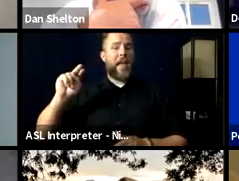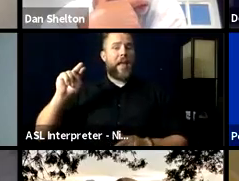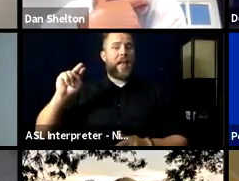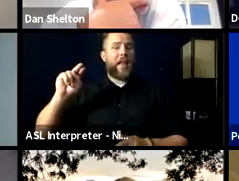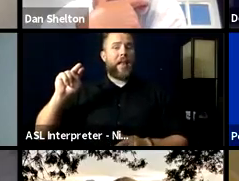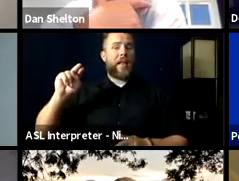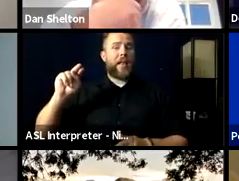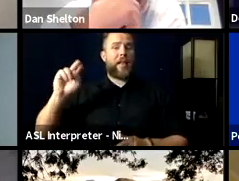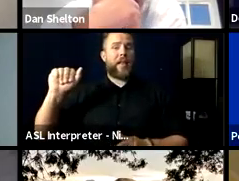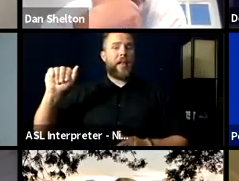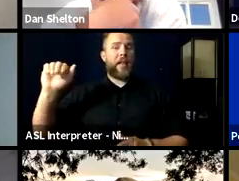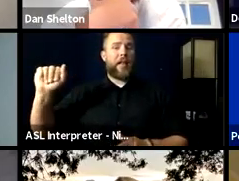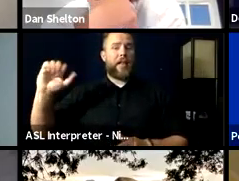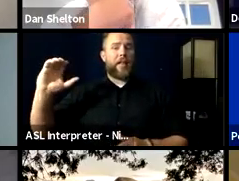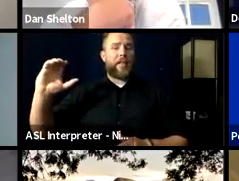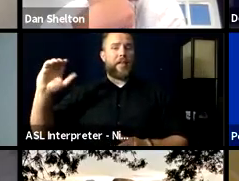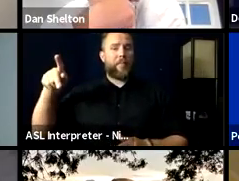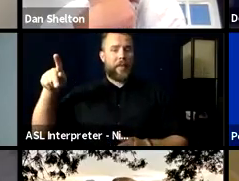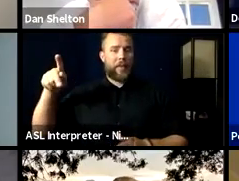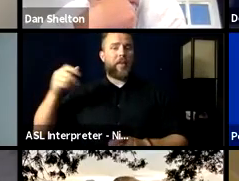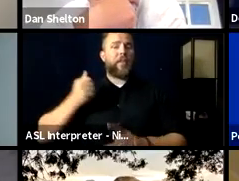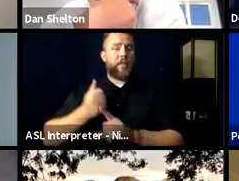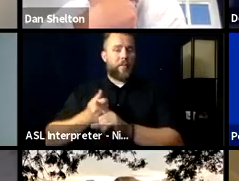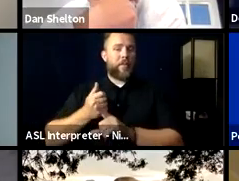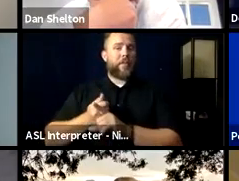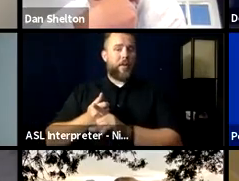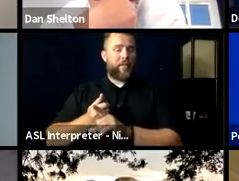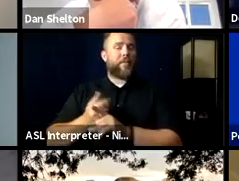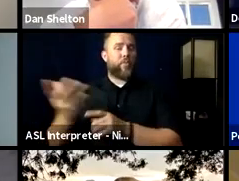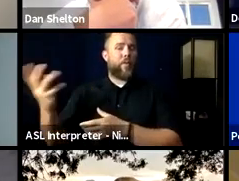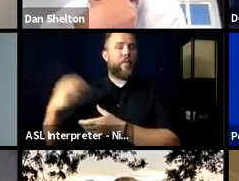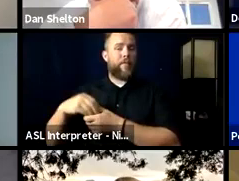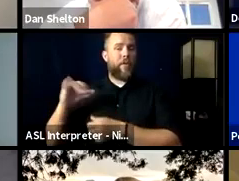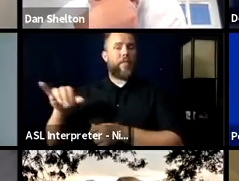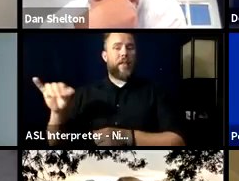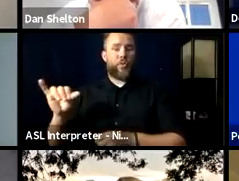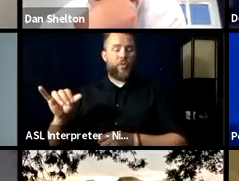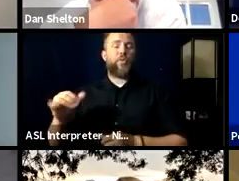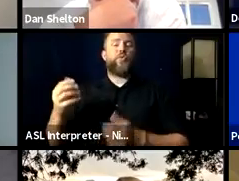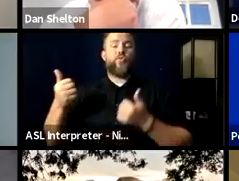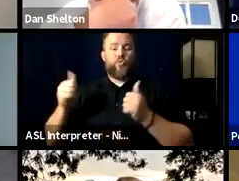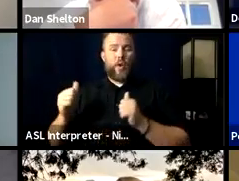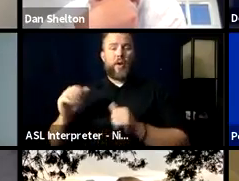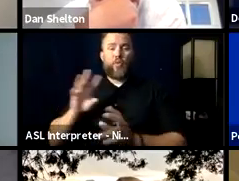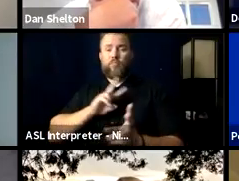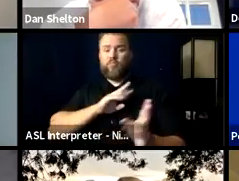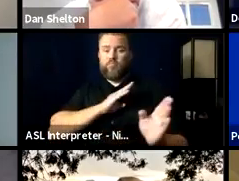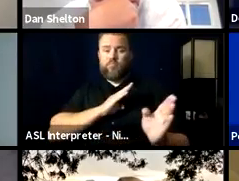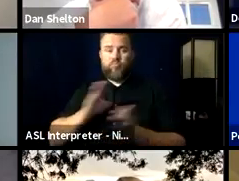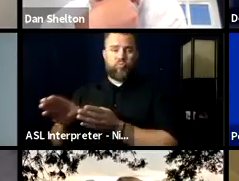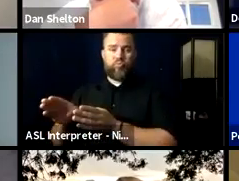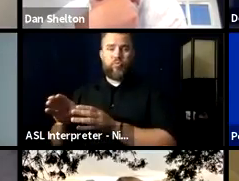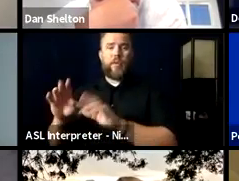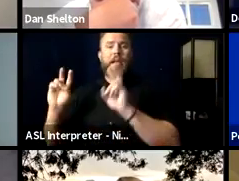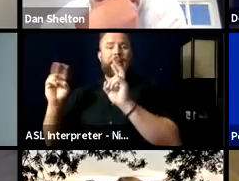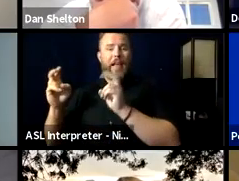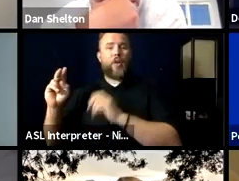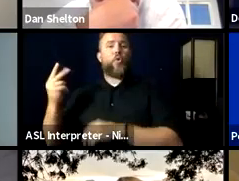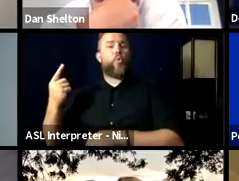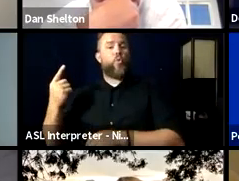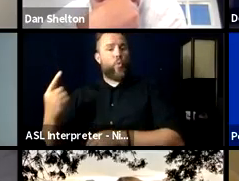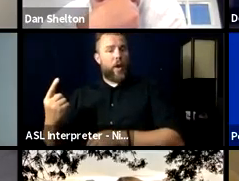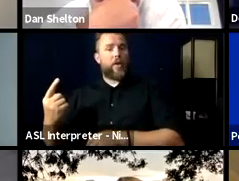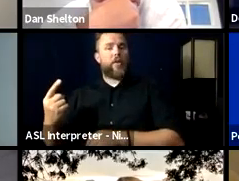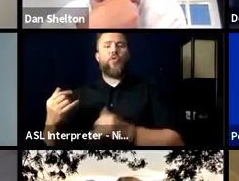against U.S. Ed to get it done by Title I. So based on the Title I, it's